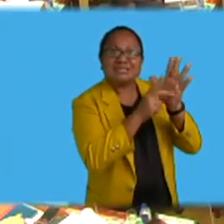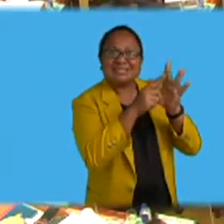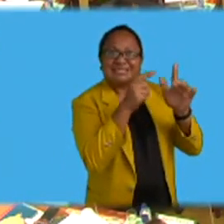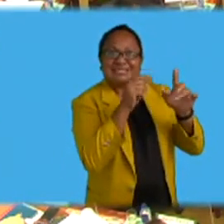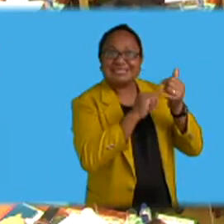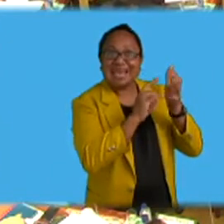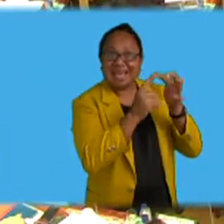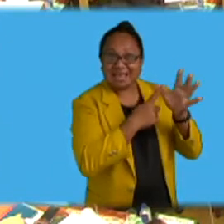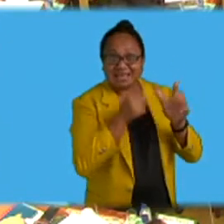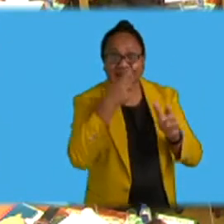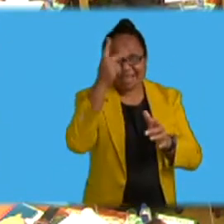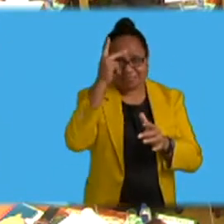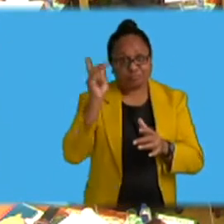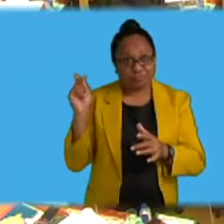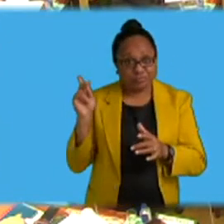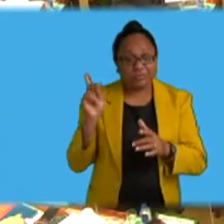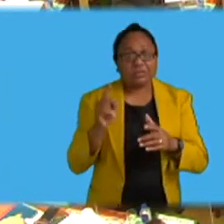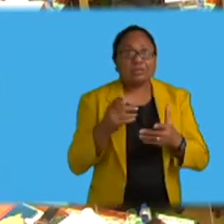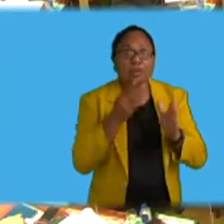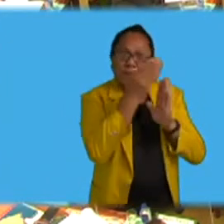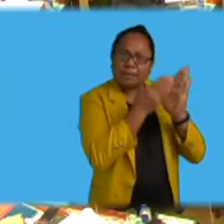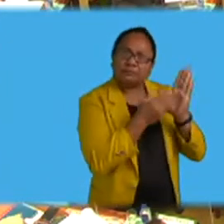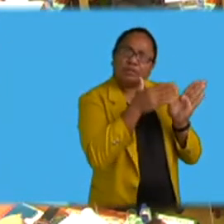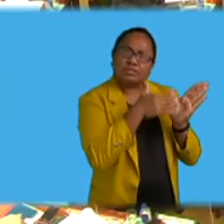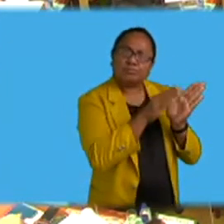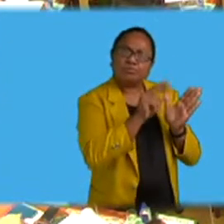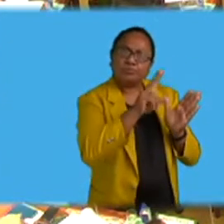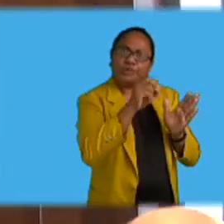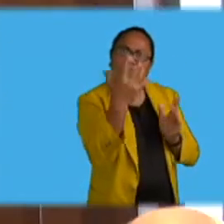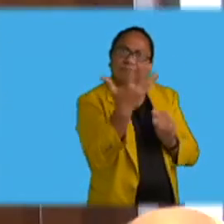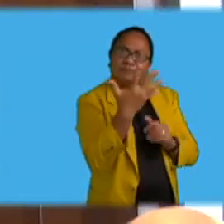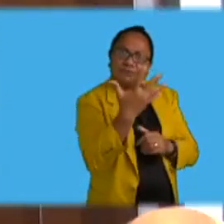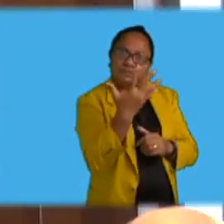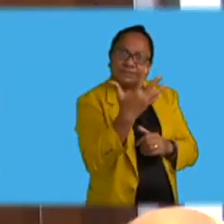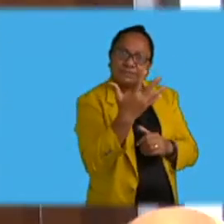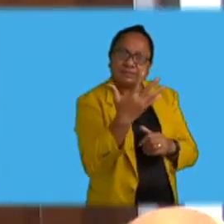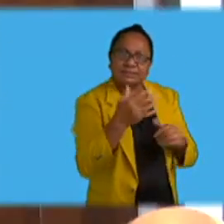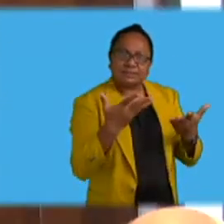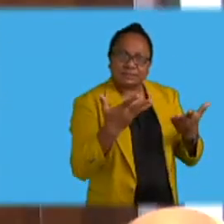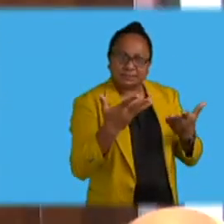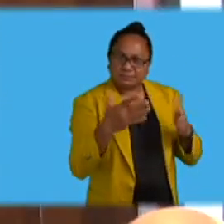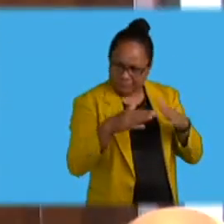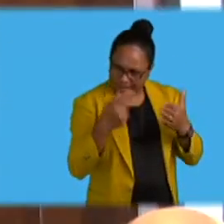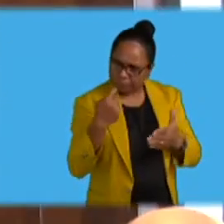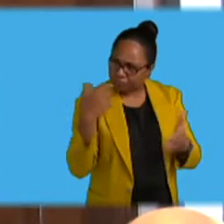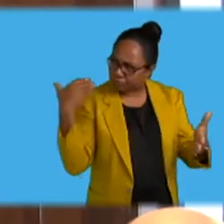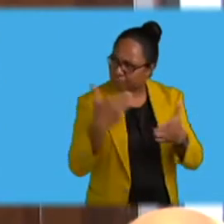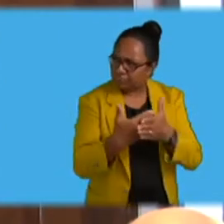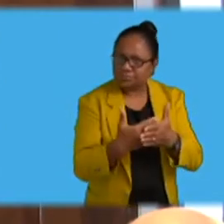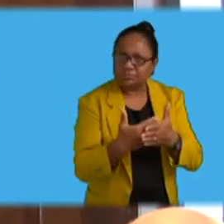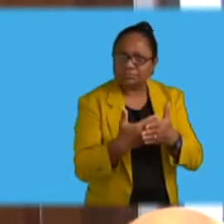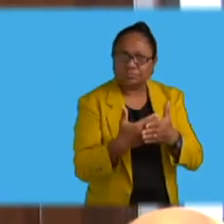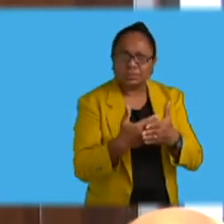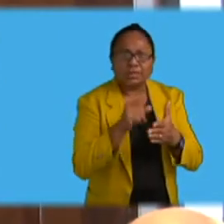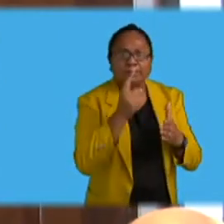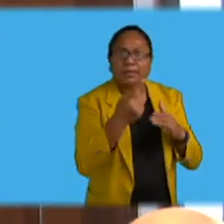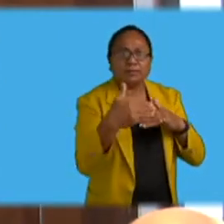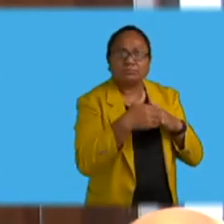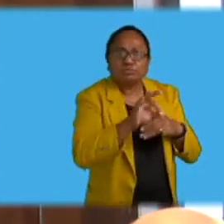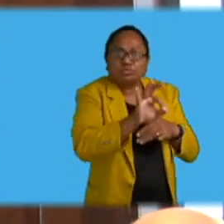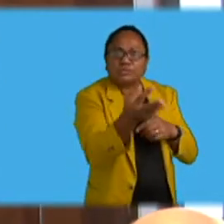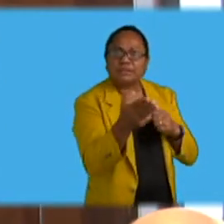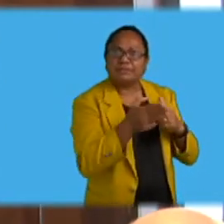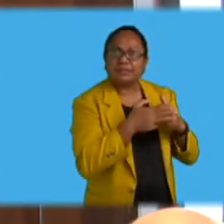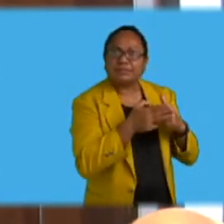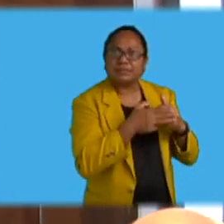the budget for that was approved way back in 2015, and almost the end of the term now, and yet the jetty is yet to be